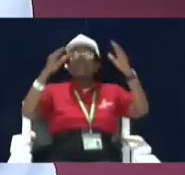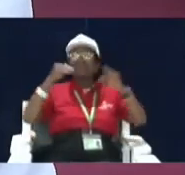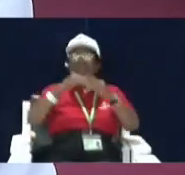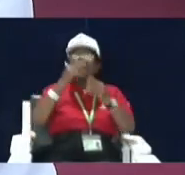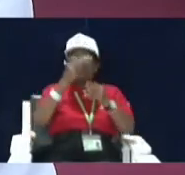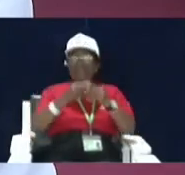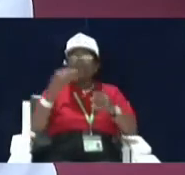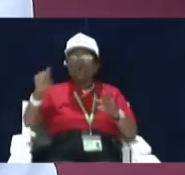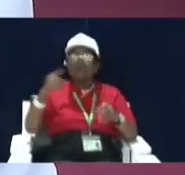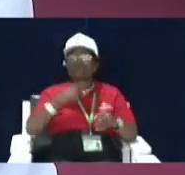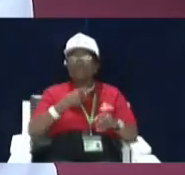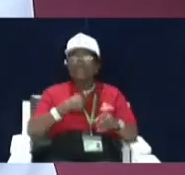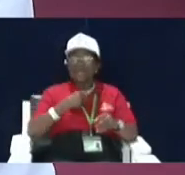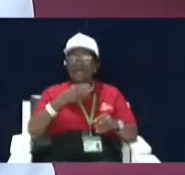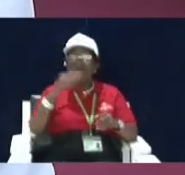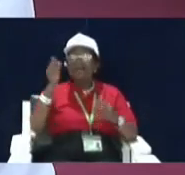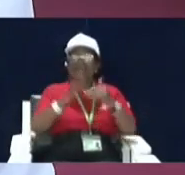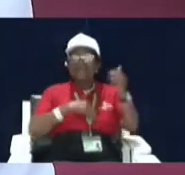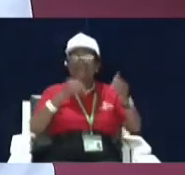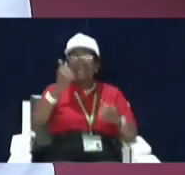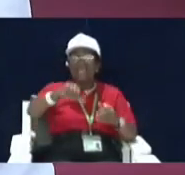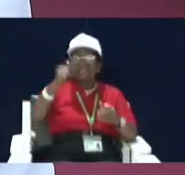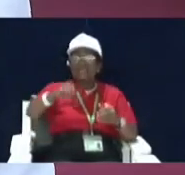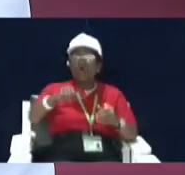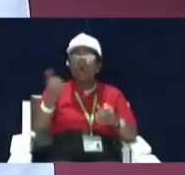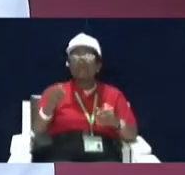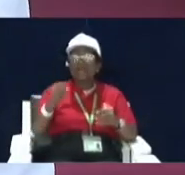of. Oh,